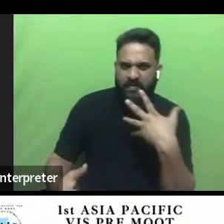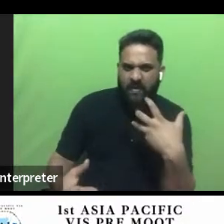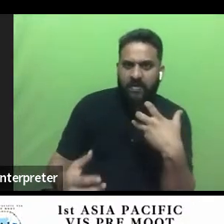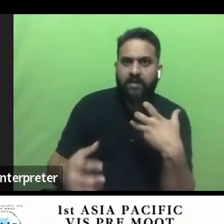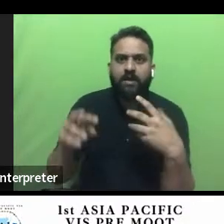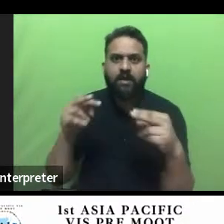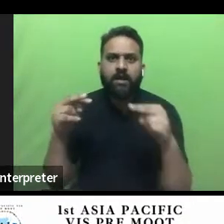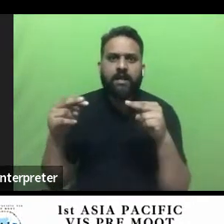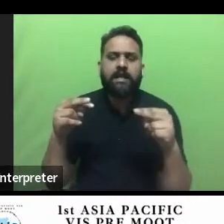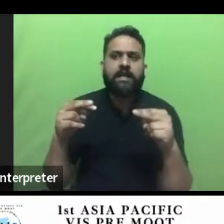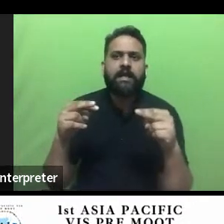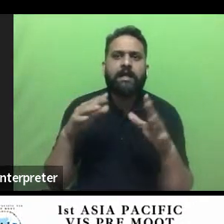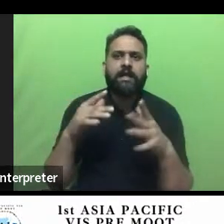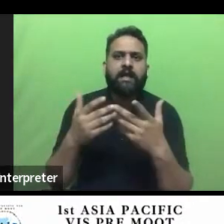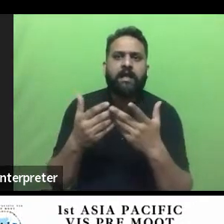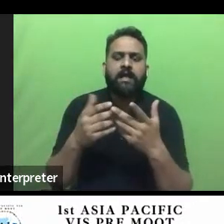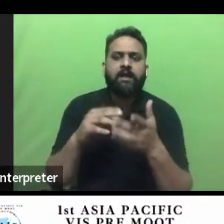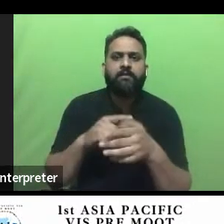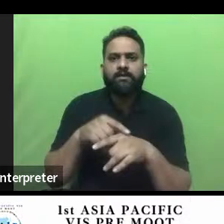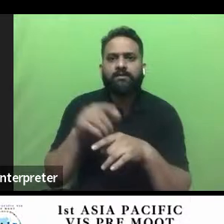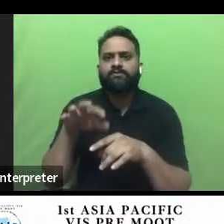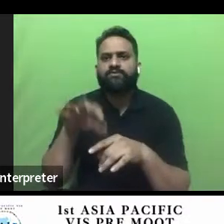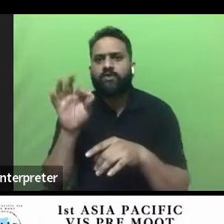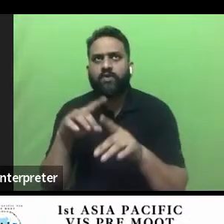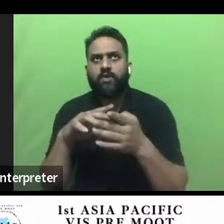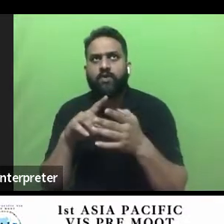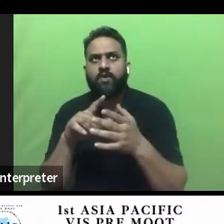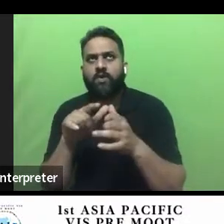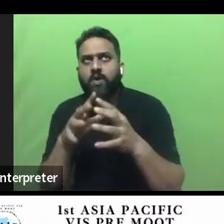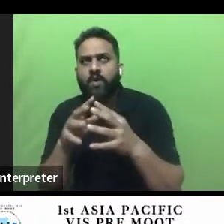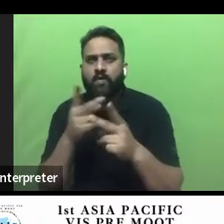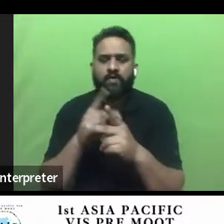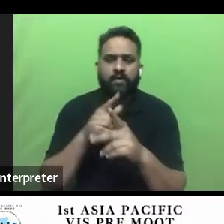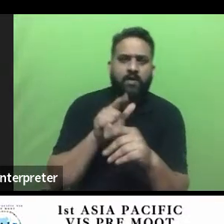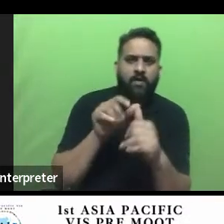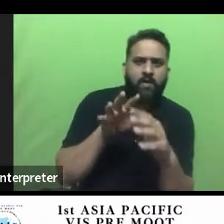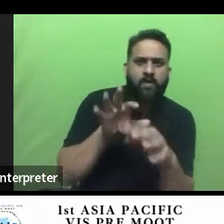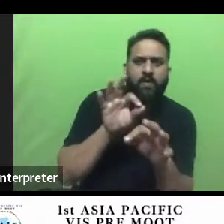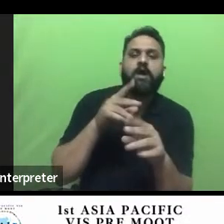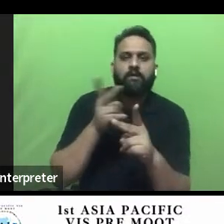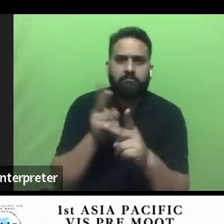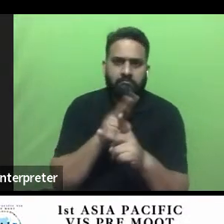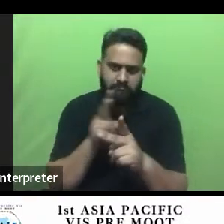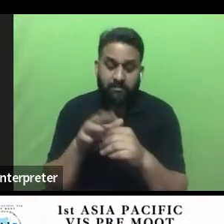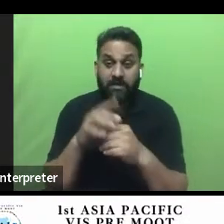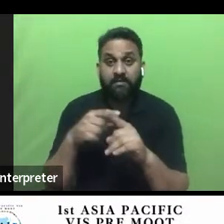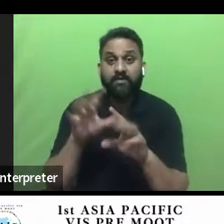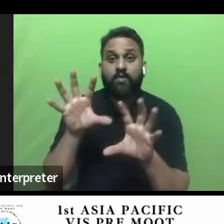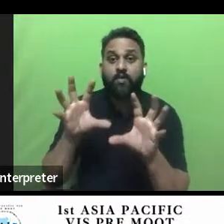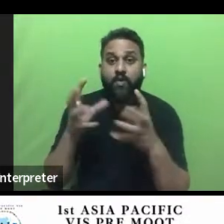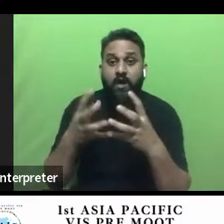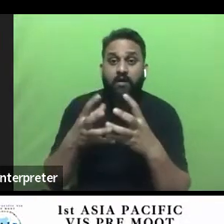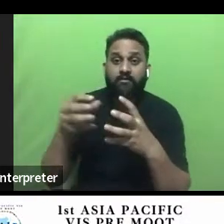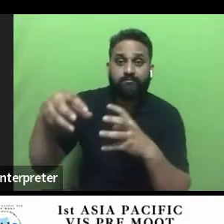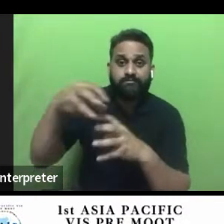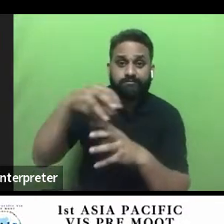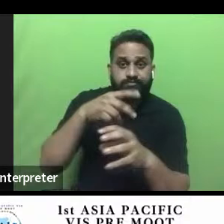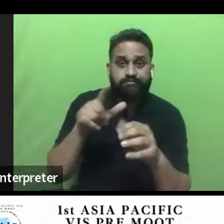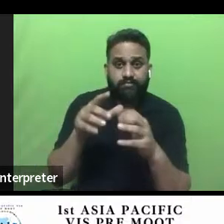falling within the implied choice of law bracket. And lastly, under the law of the country where the award was made, which